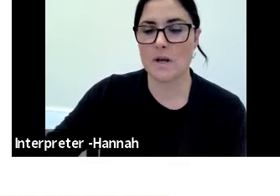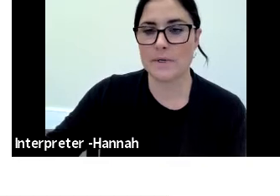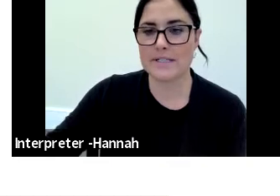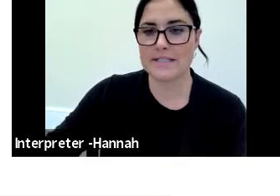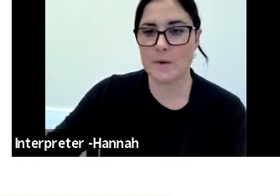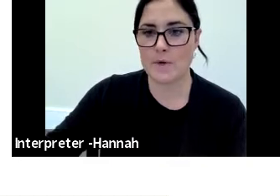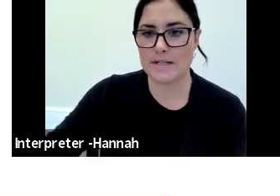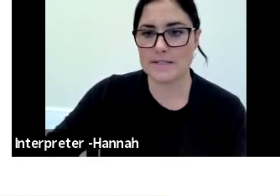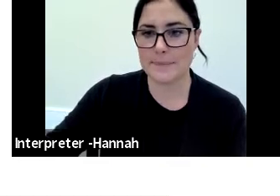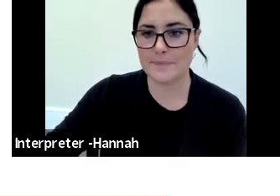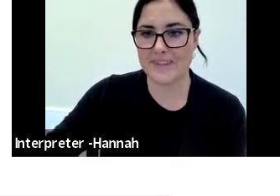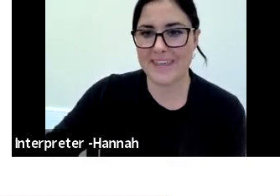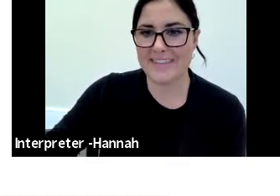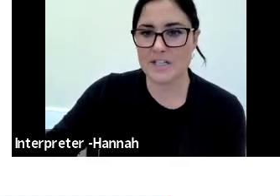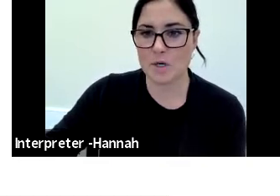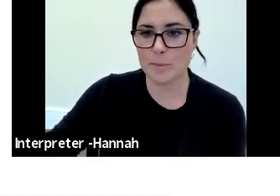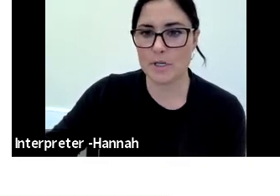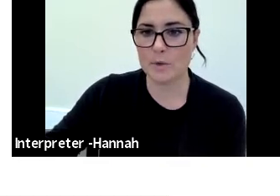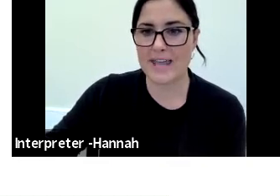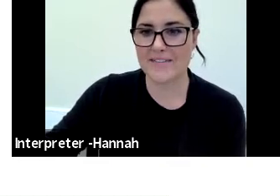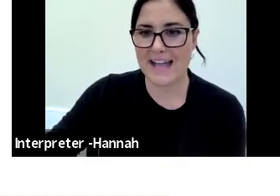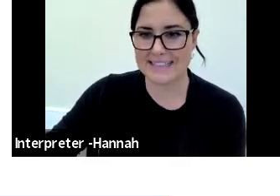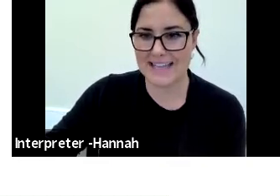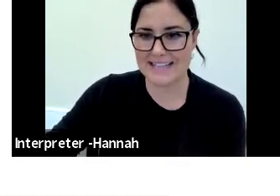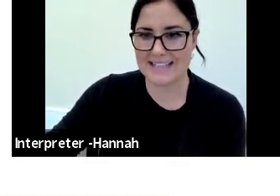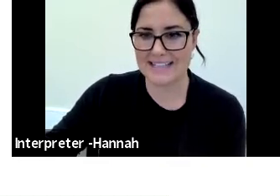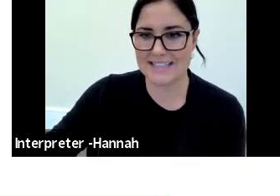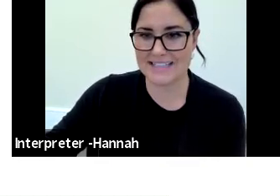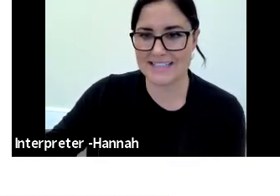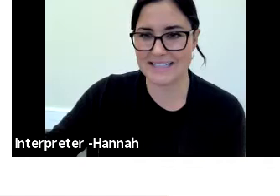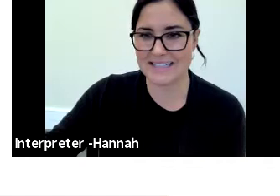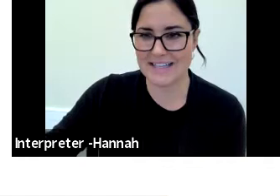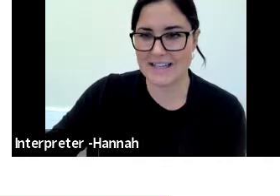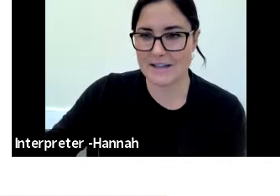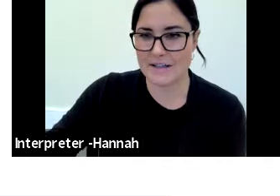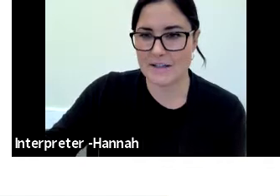So what I wanted to say was the interpreter would have access